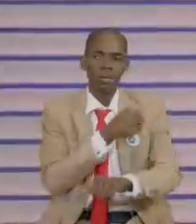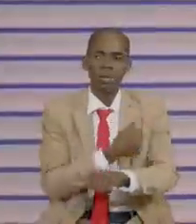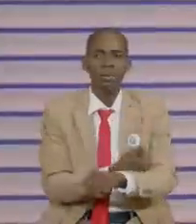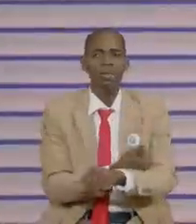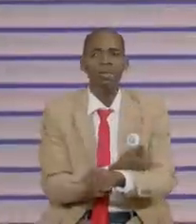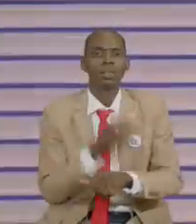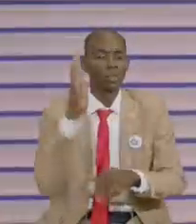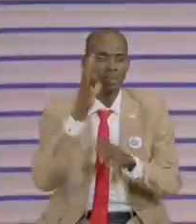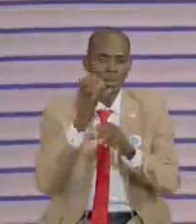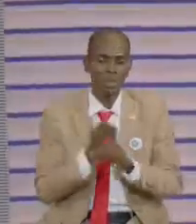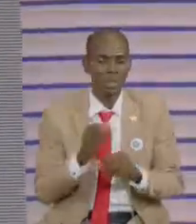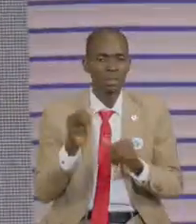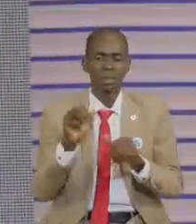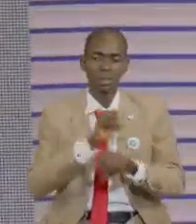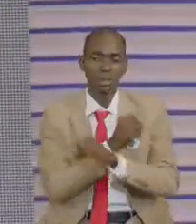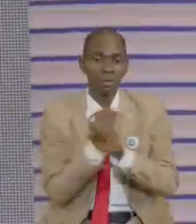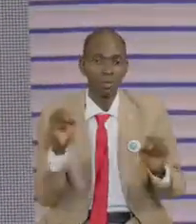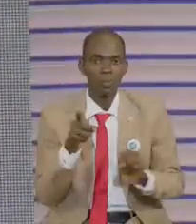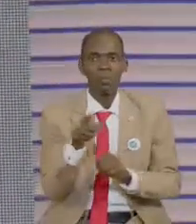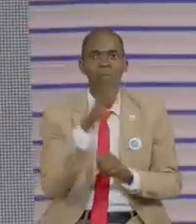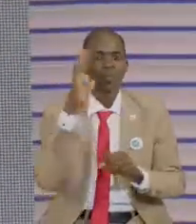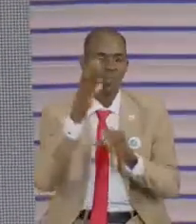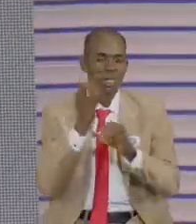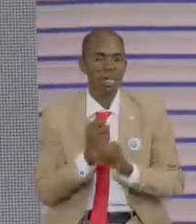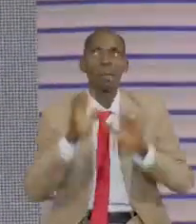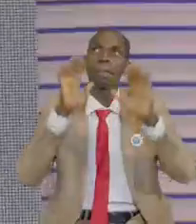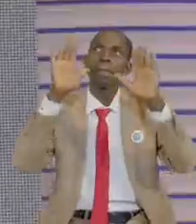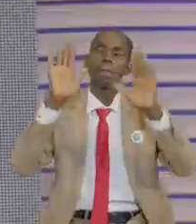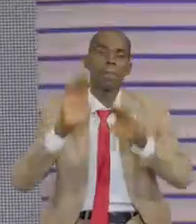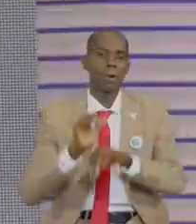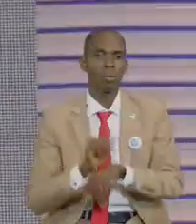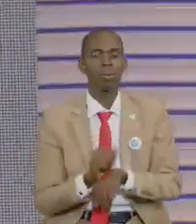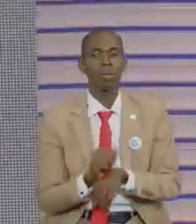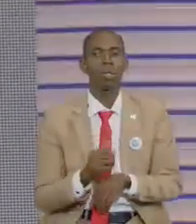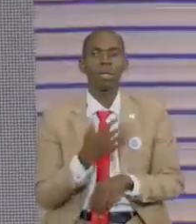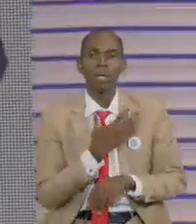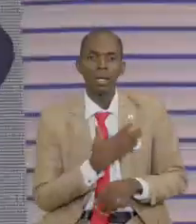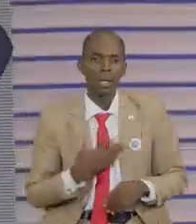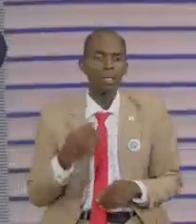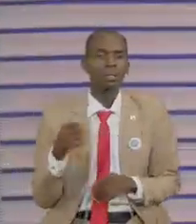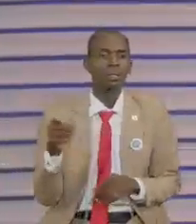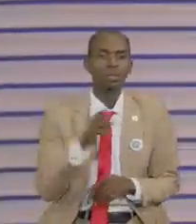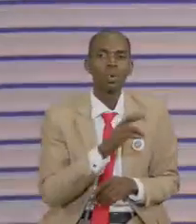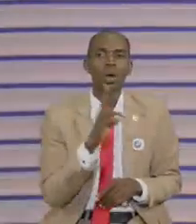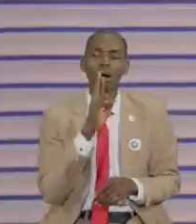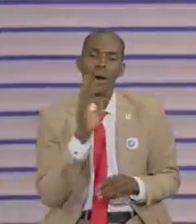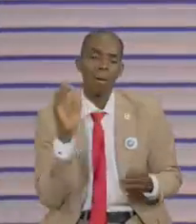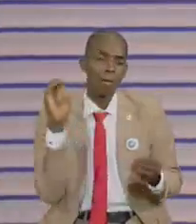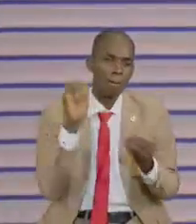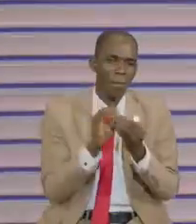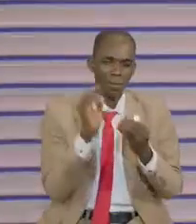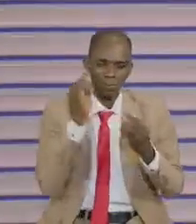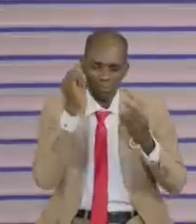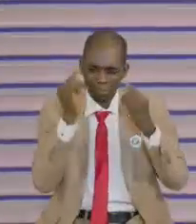have salvation. They have miracle. And you are more concerned about